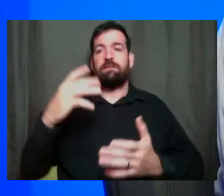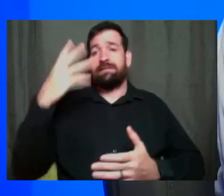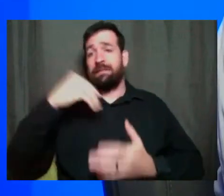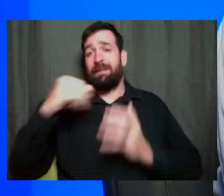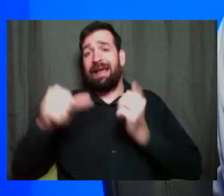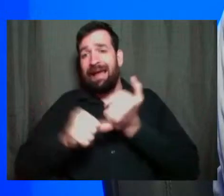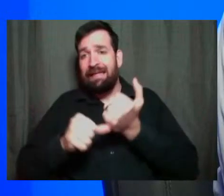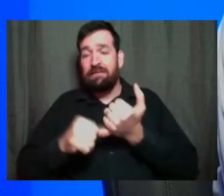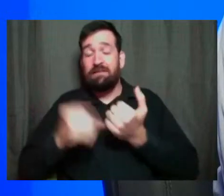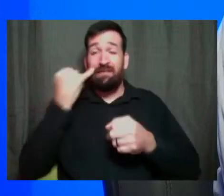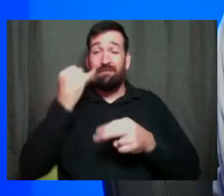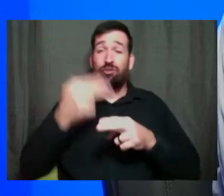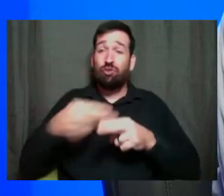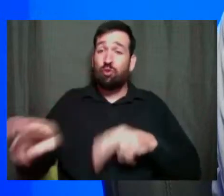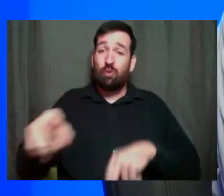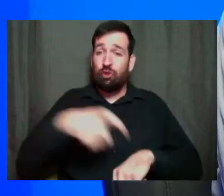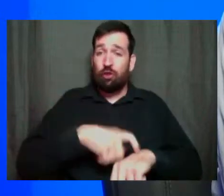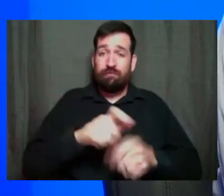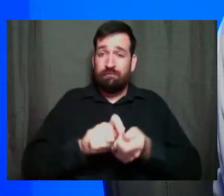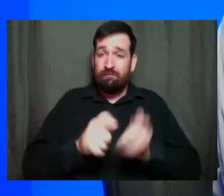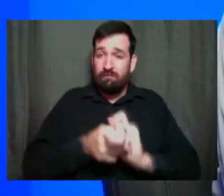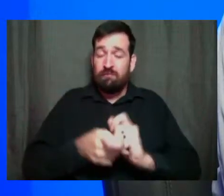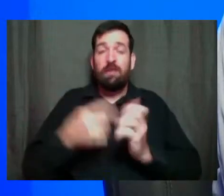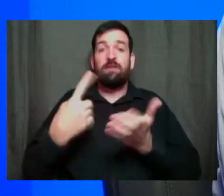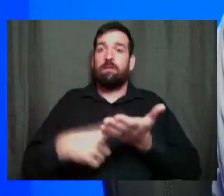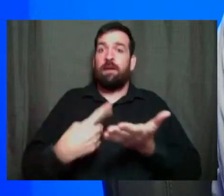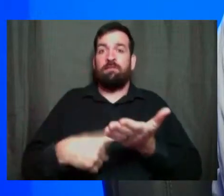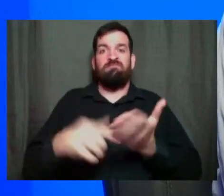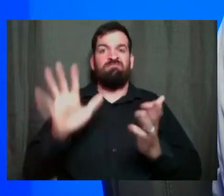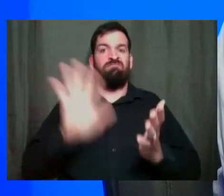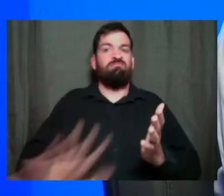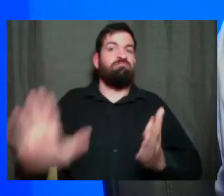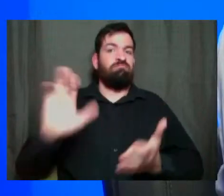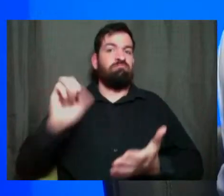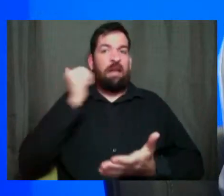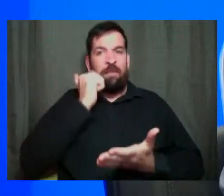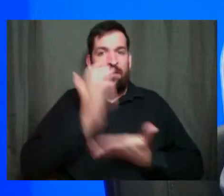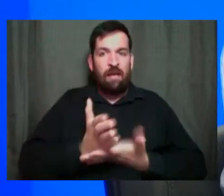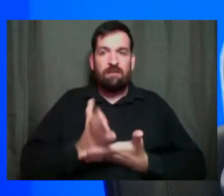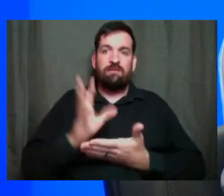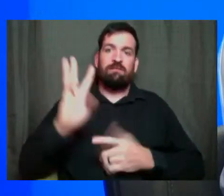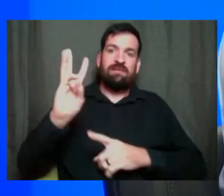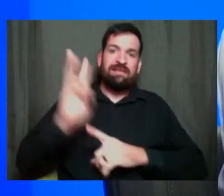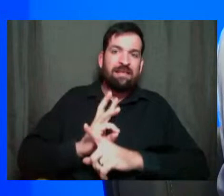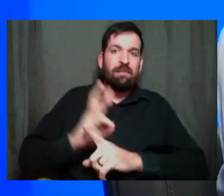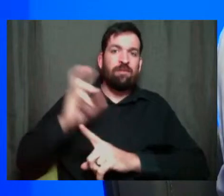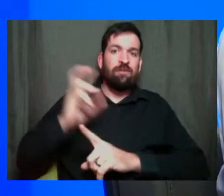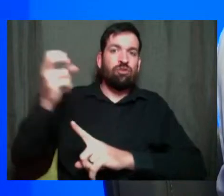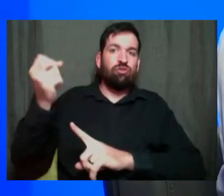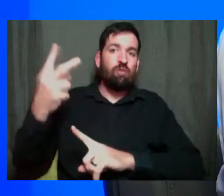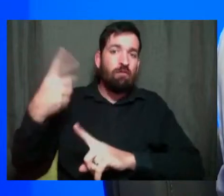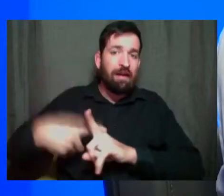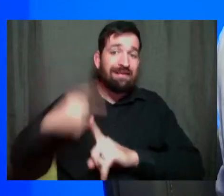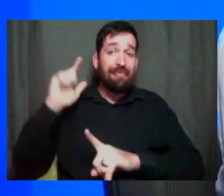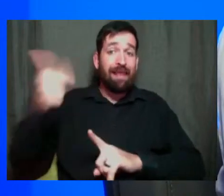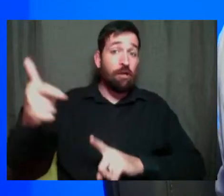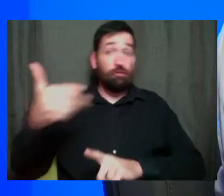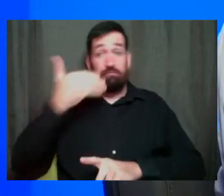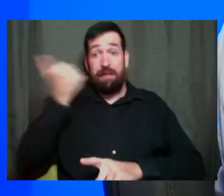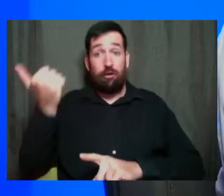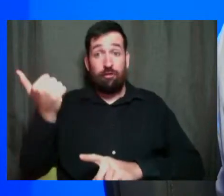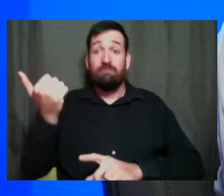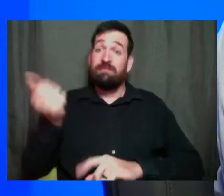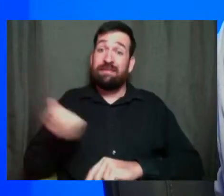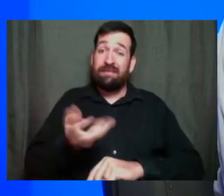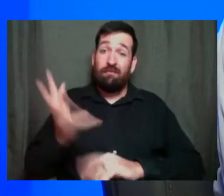short transition, because sometimes it's right around the menopause and 6 months, 12 months later it's better. I have a handful of patients that